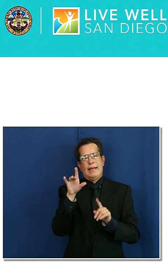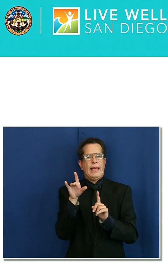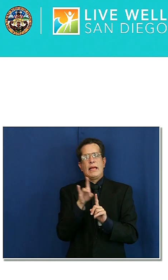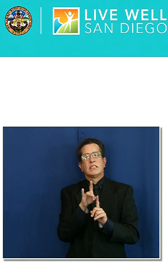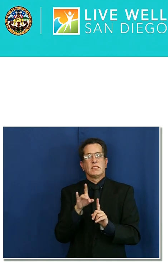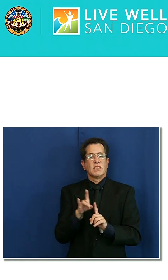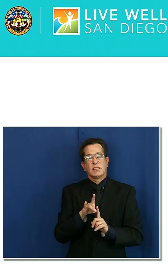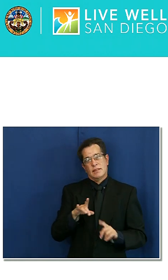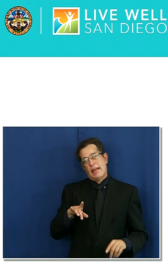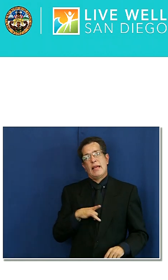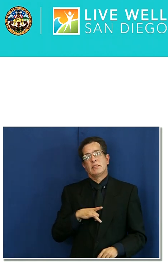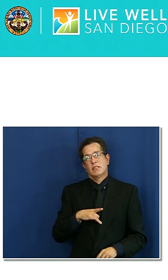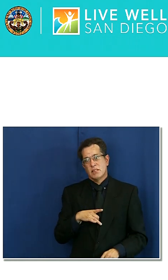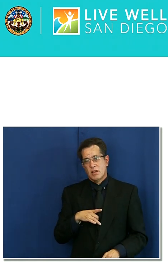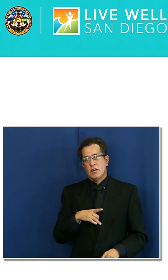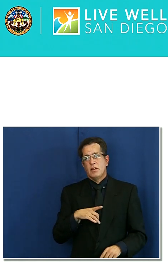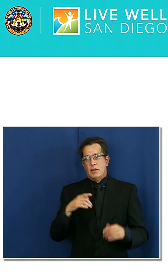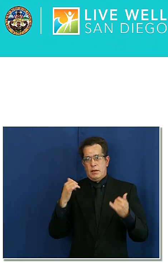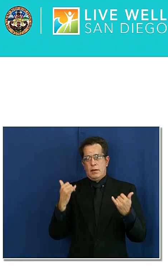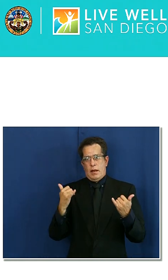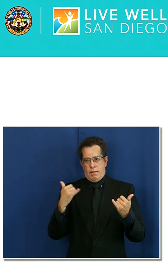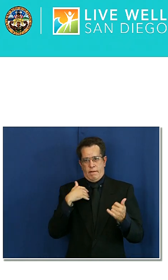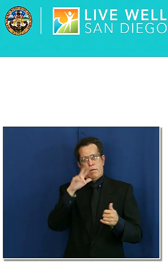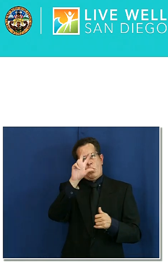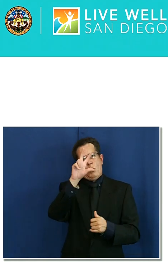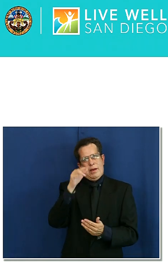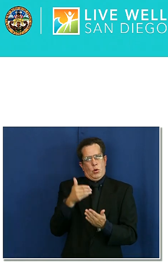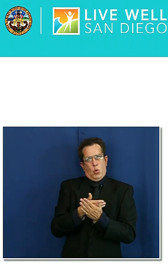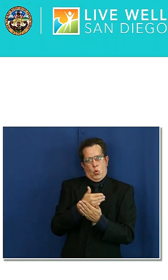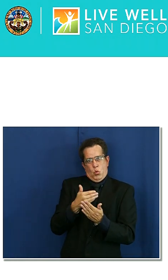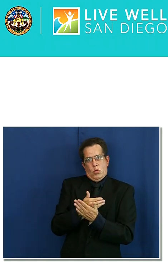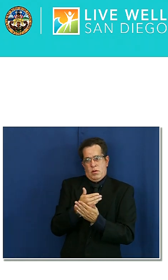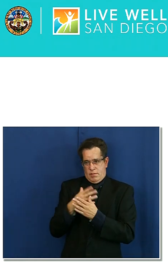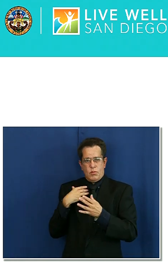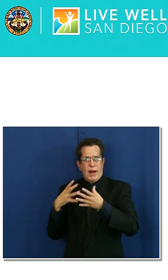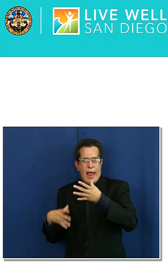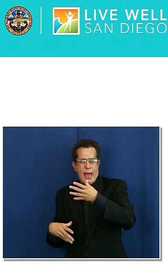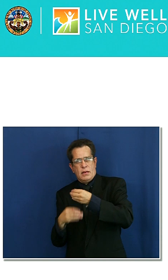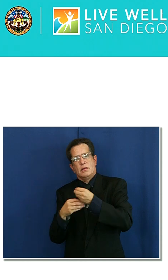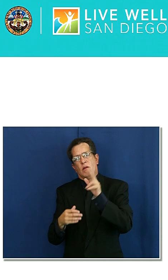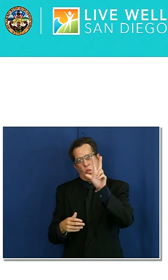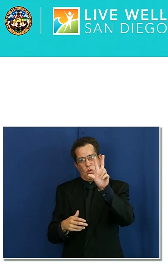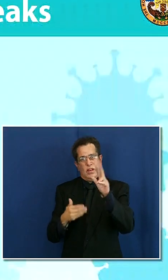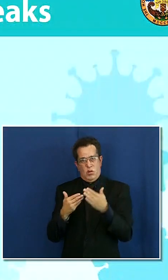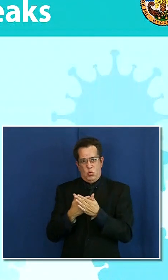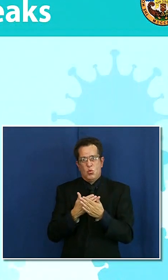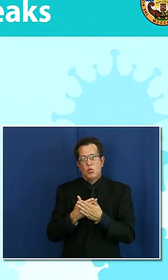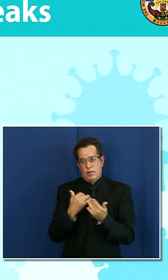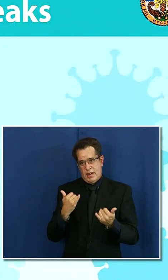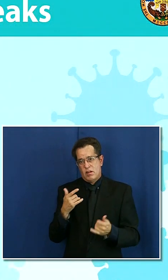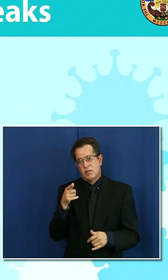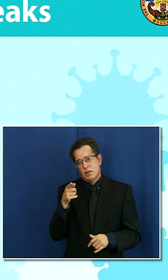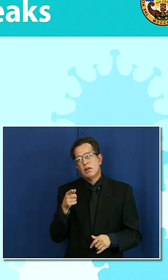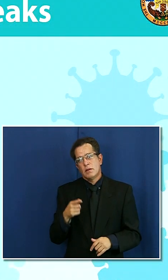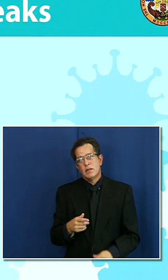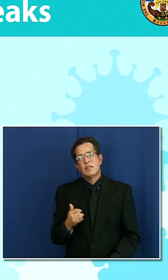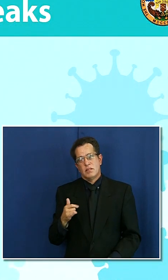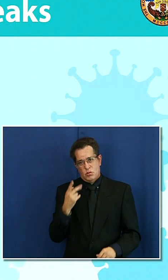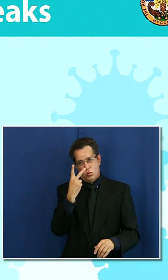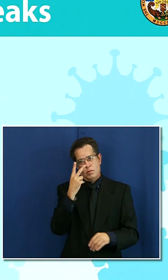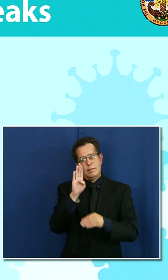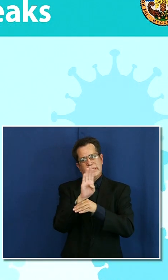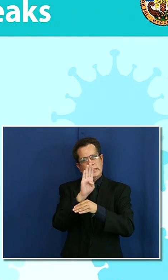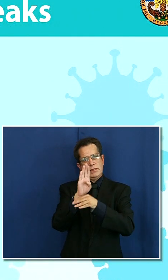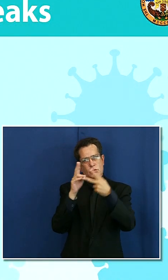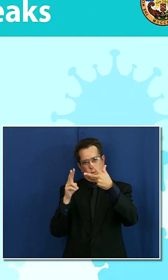cases. Today, 3 new community outbreaks were added, and this includes, in the next slide, 2